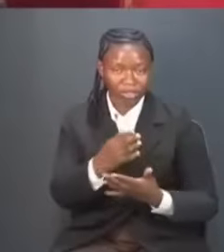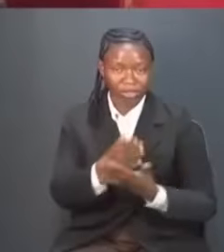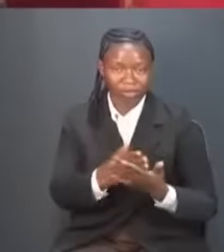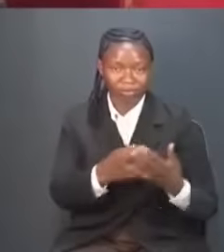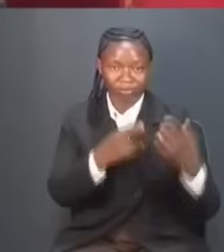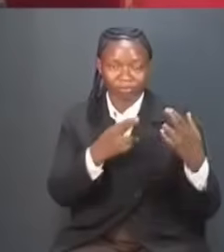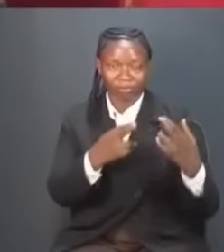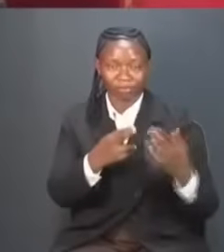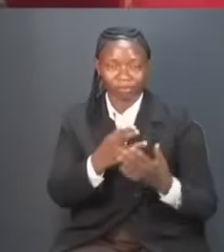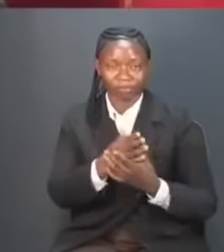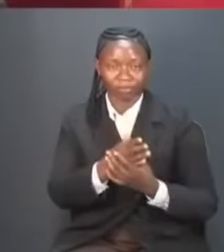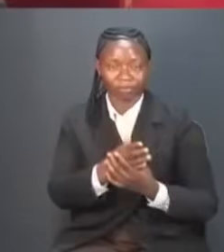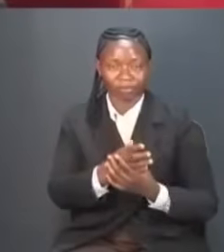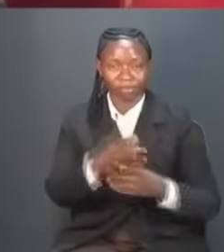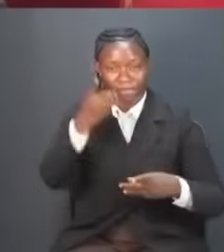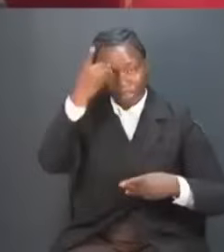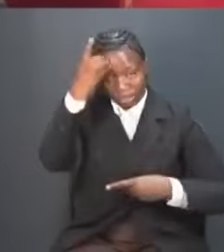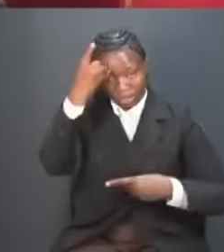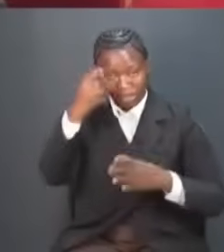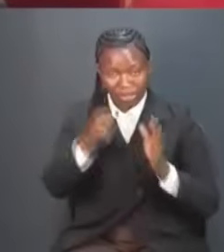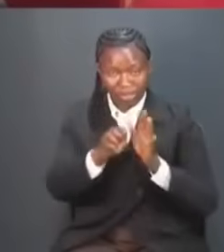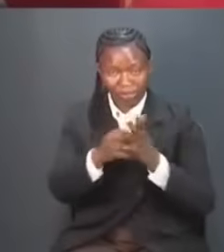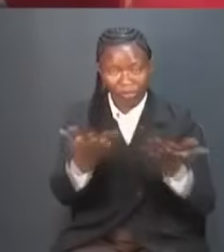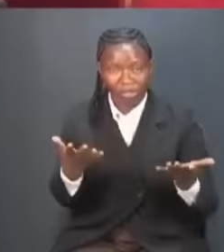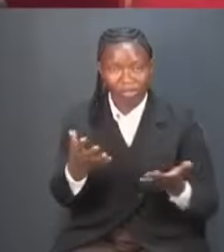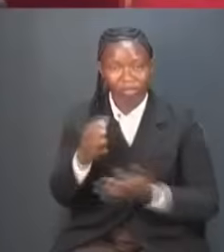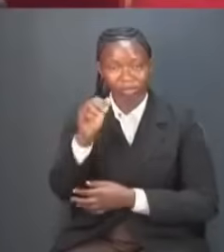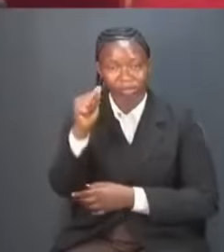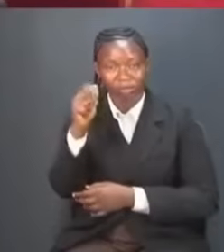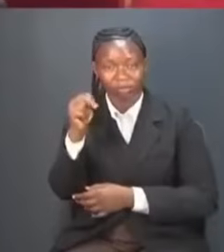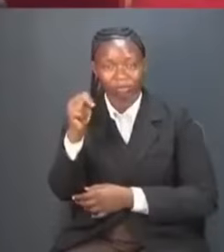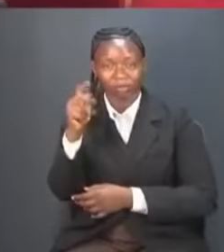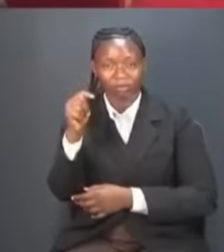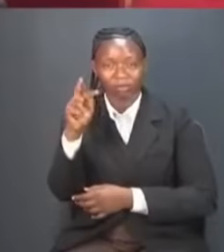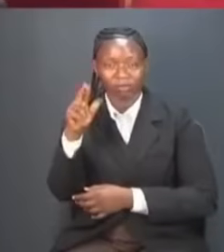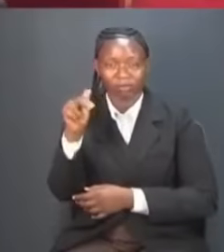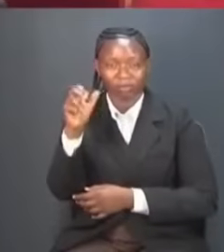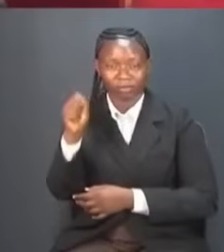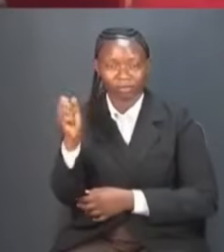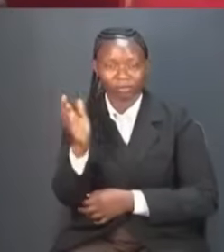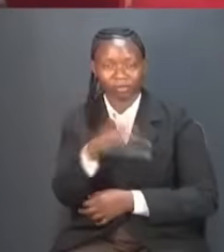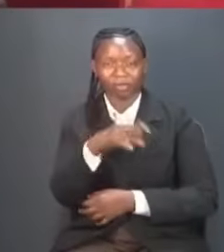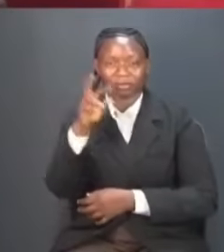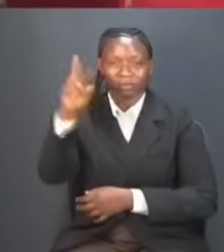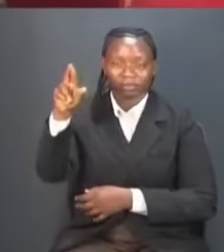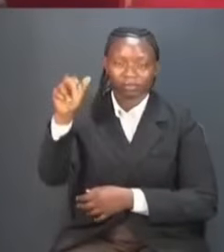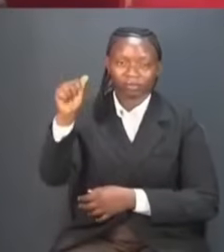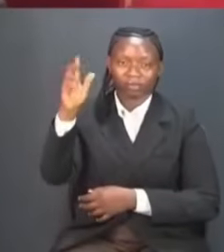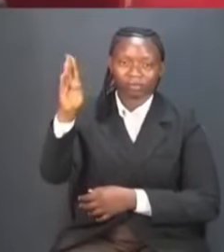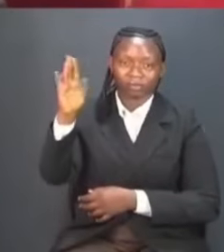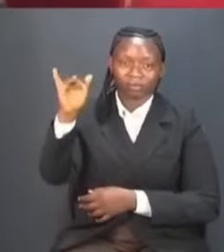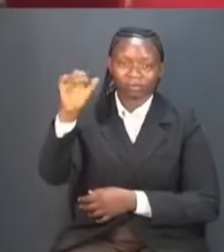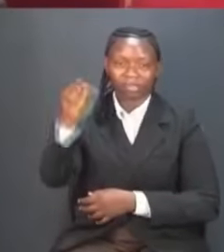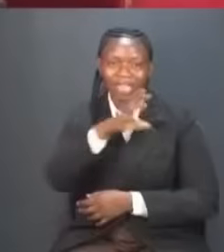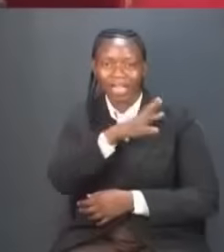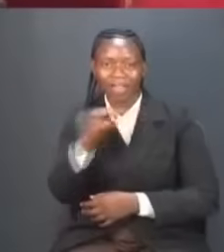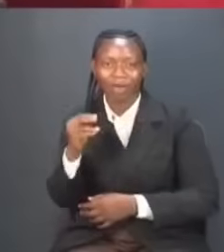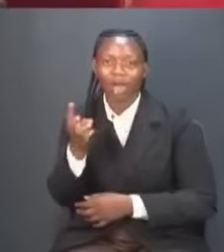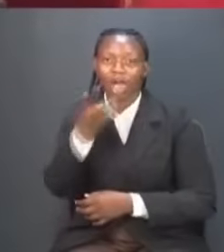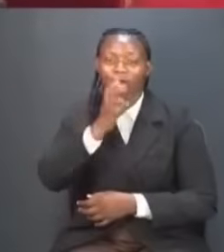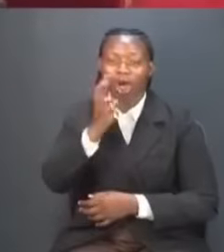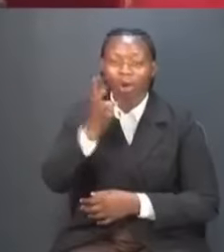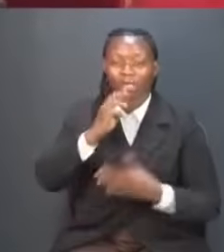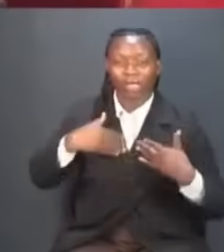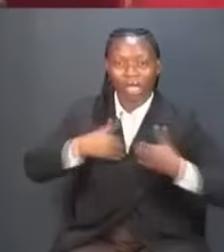including priority diseases such as anthrax, rabies, zoonotic, TB, aquatic animal diseases,